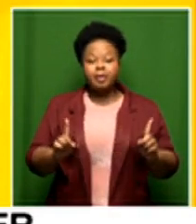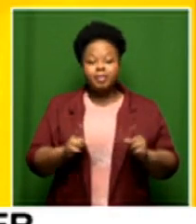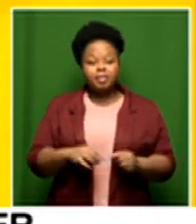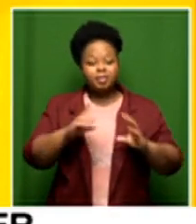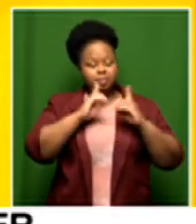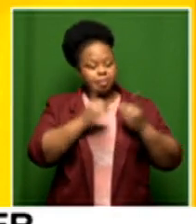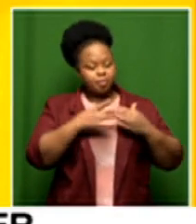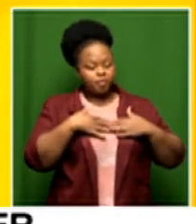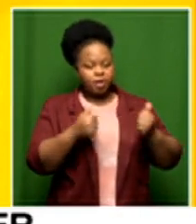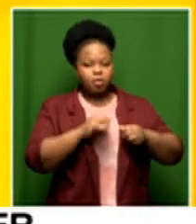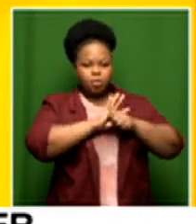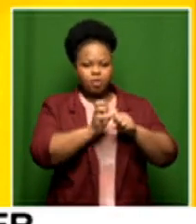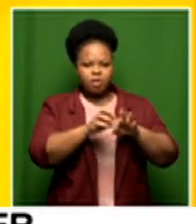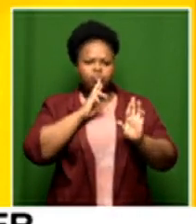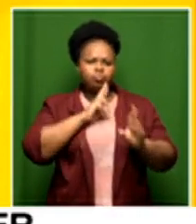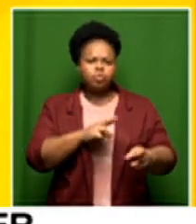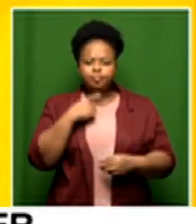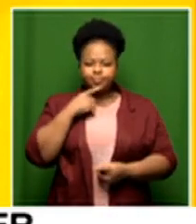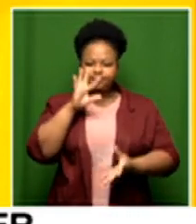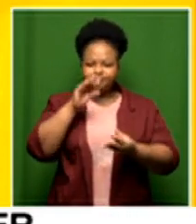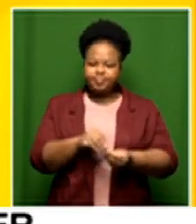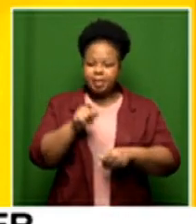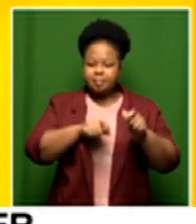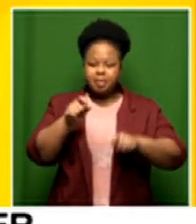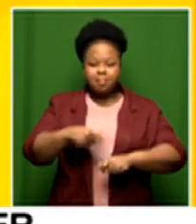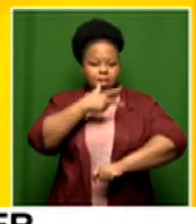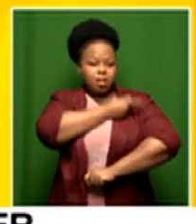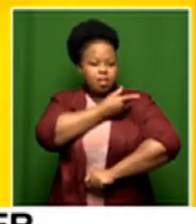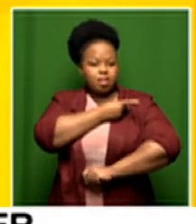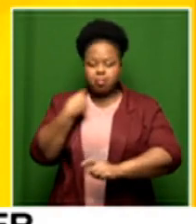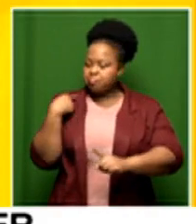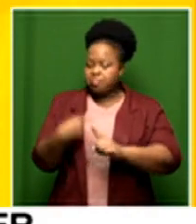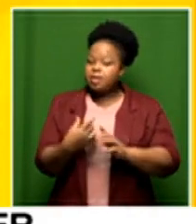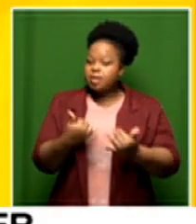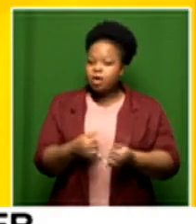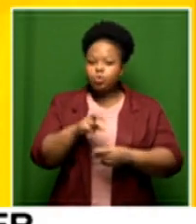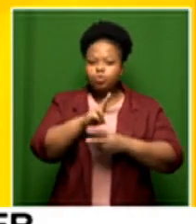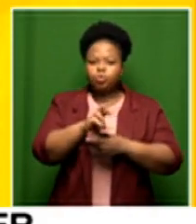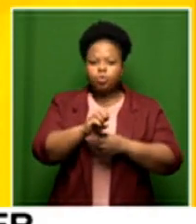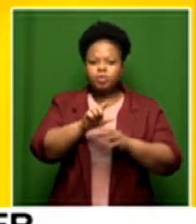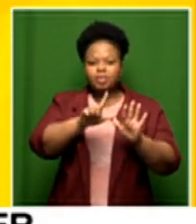latest Department of Health COVID-19 report, the total number of vaccines administered to date is